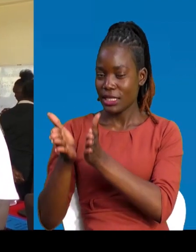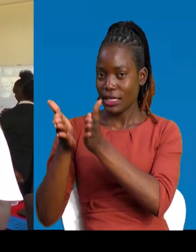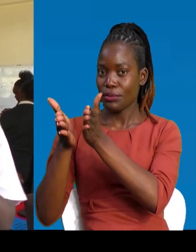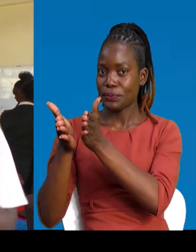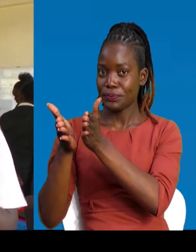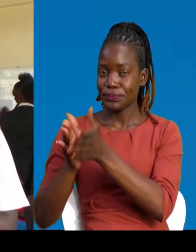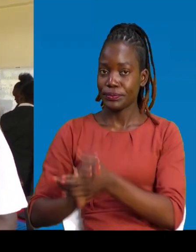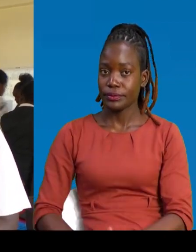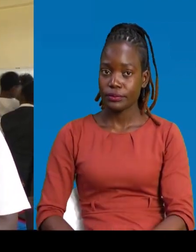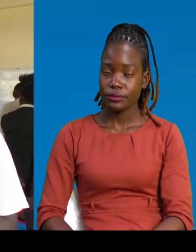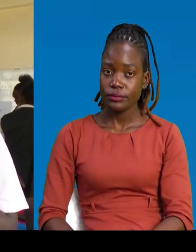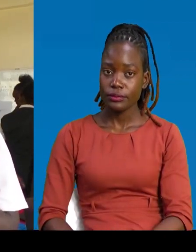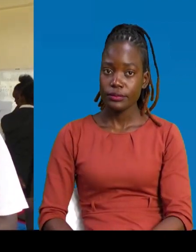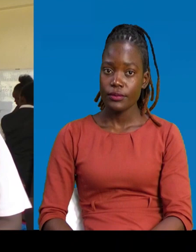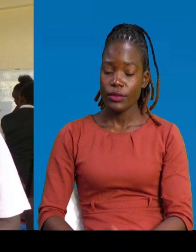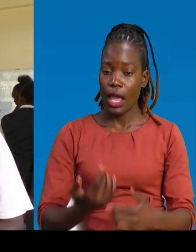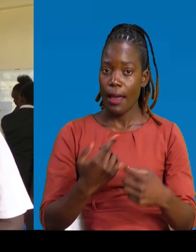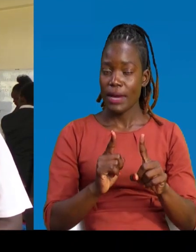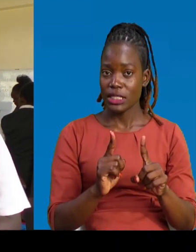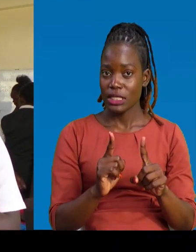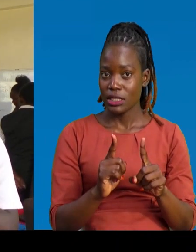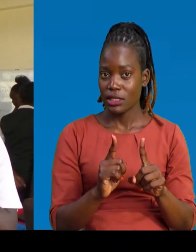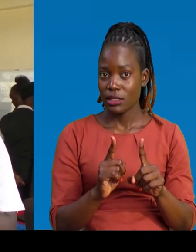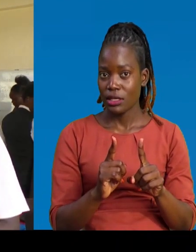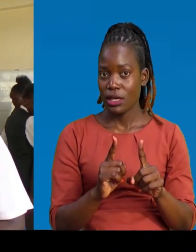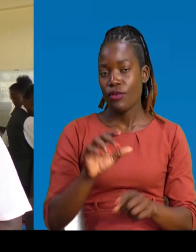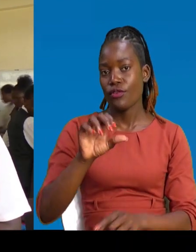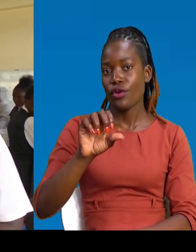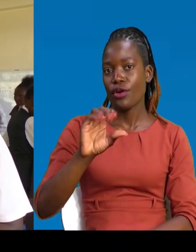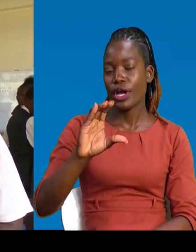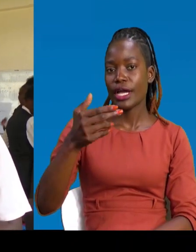The stem is slender. But there are others for champagne is